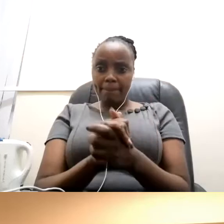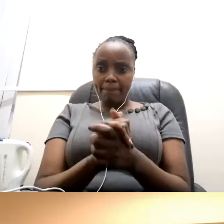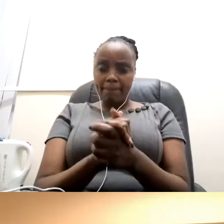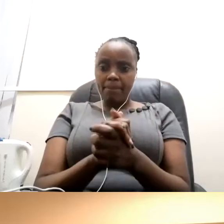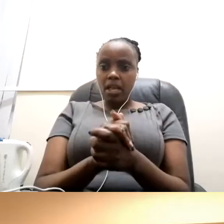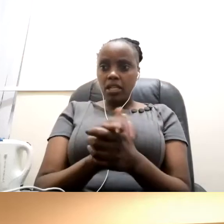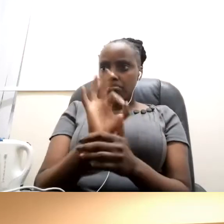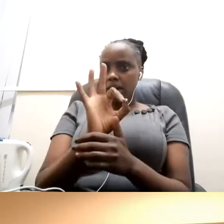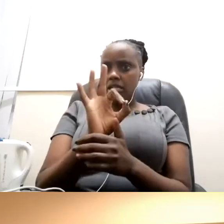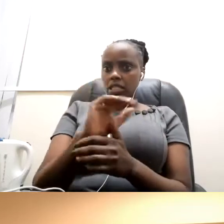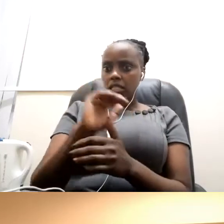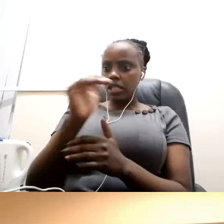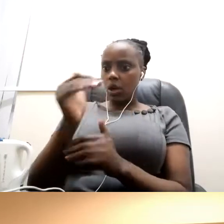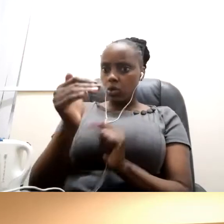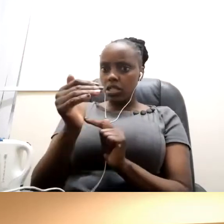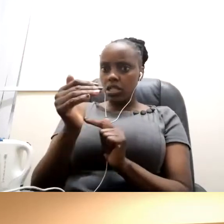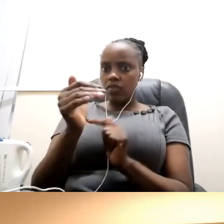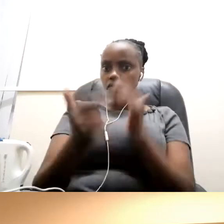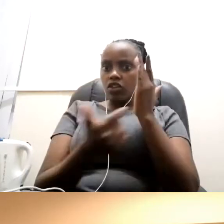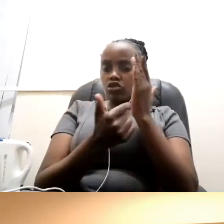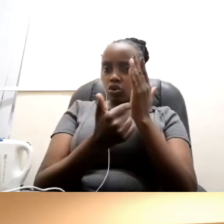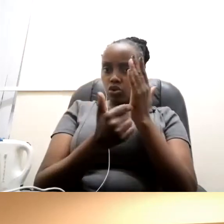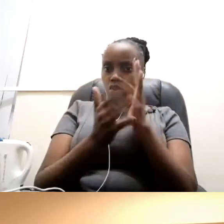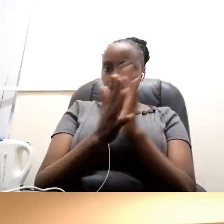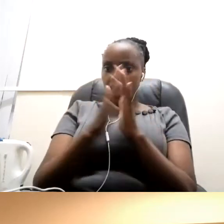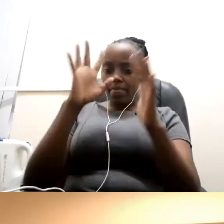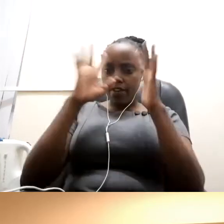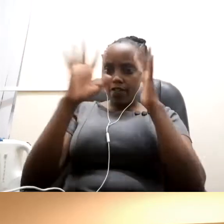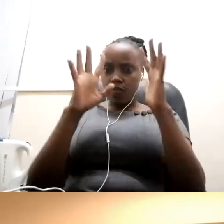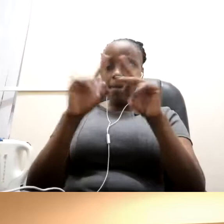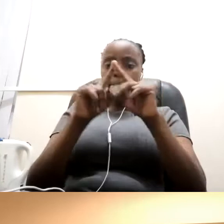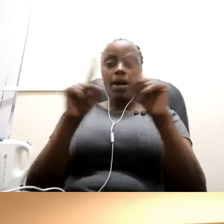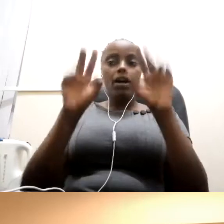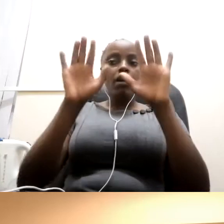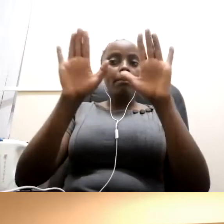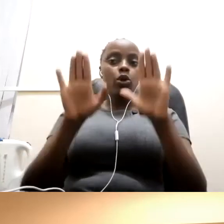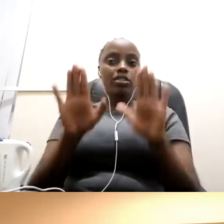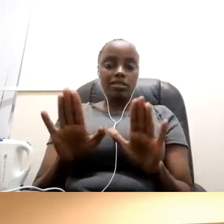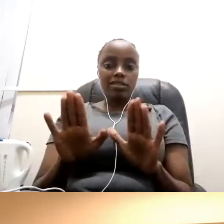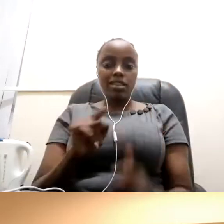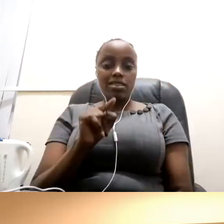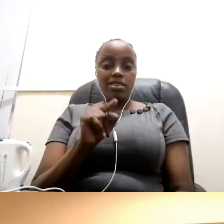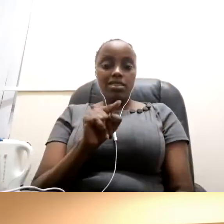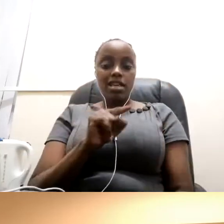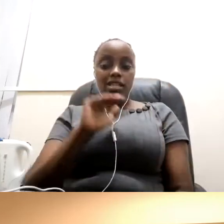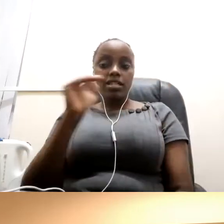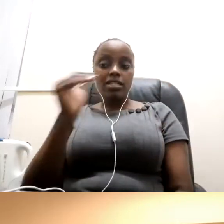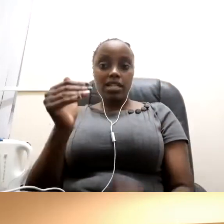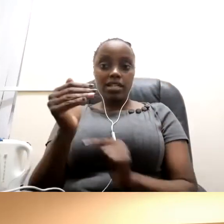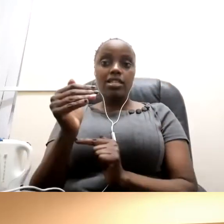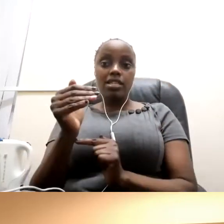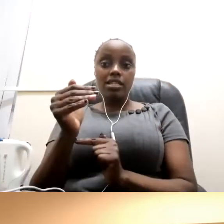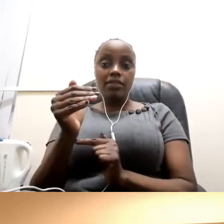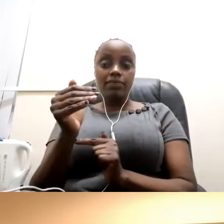with technology innovations, but it is important that these cities to be